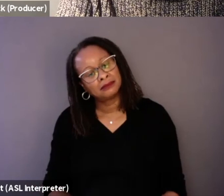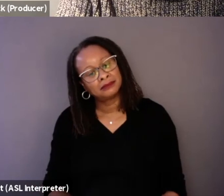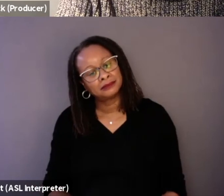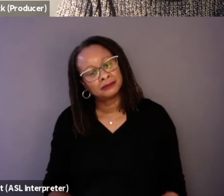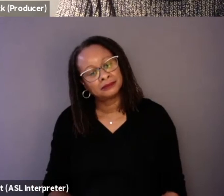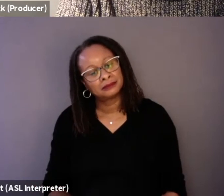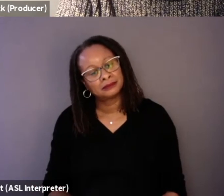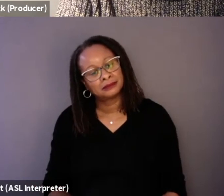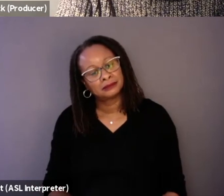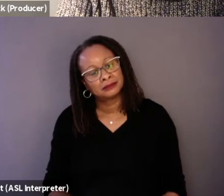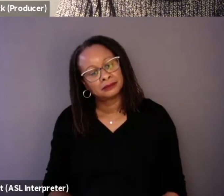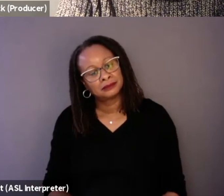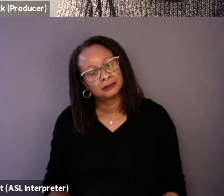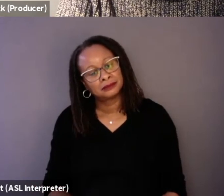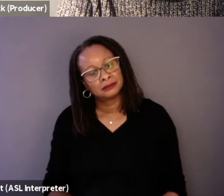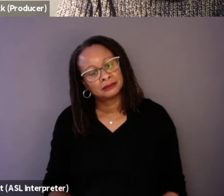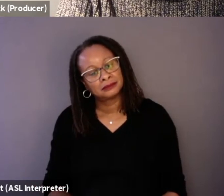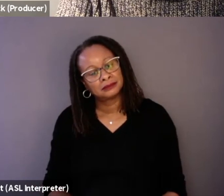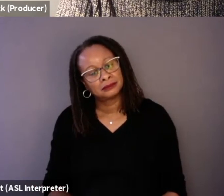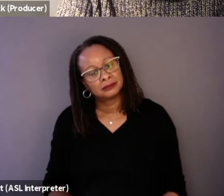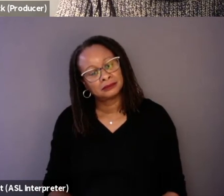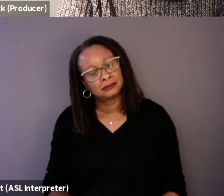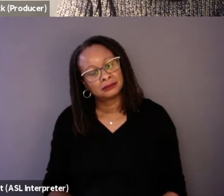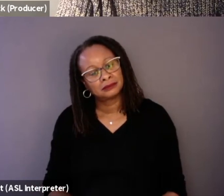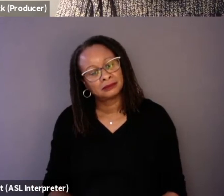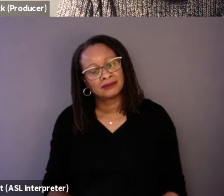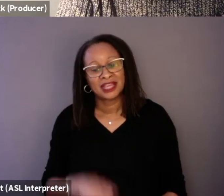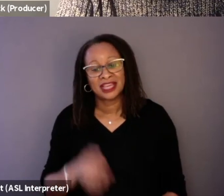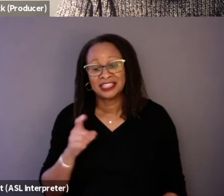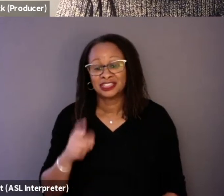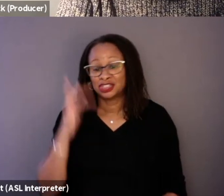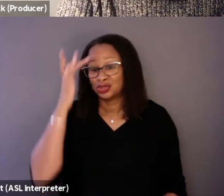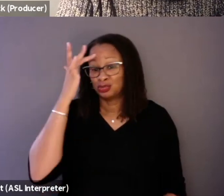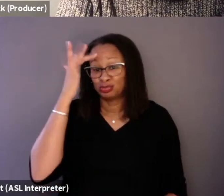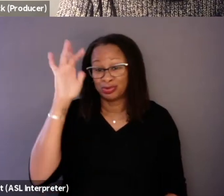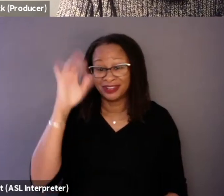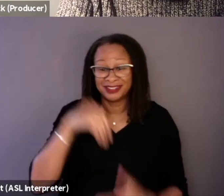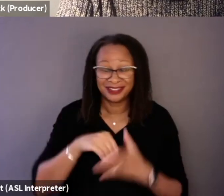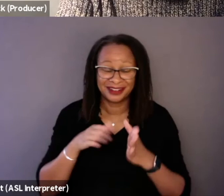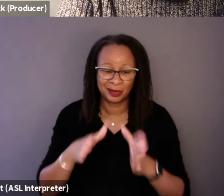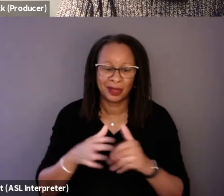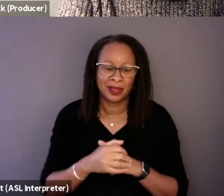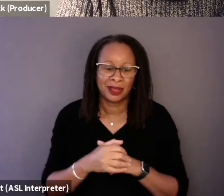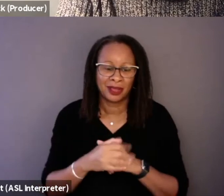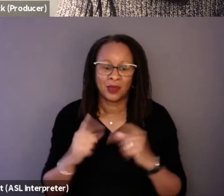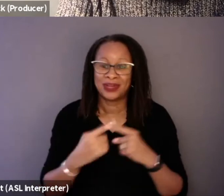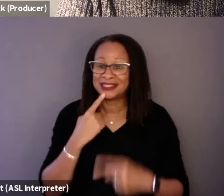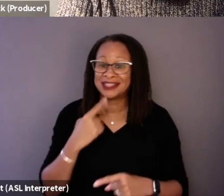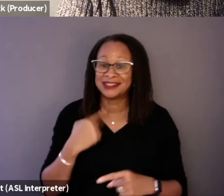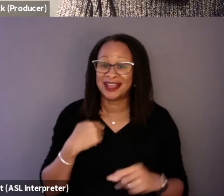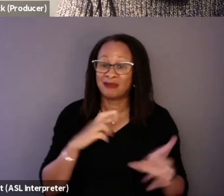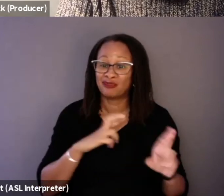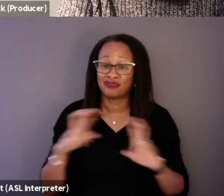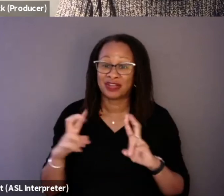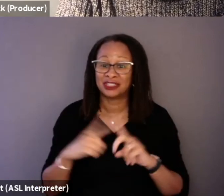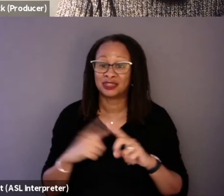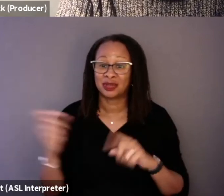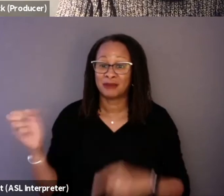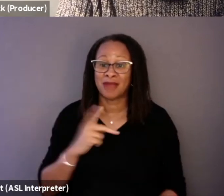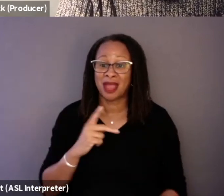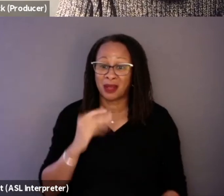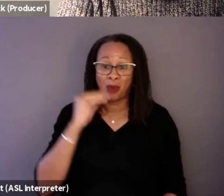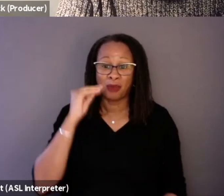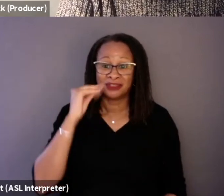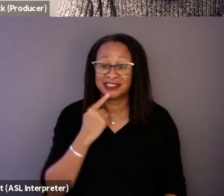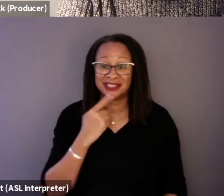she's kind of brilliant in a way. When he says, "I'm ready to come home," she says, "No,